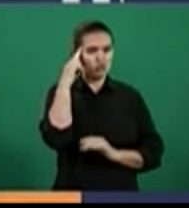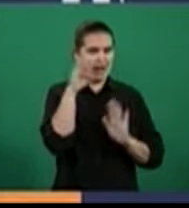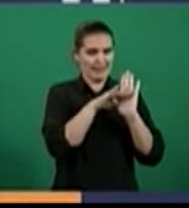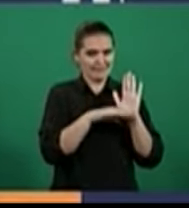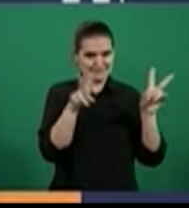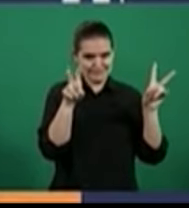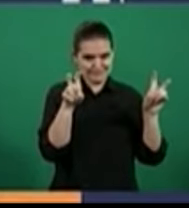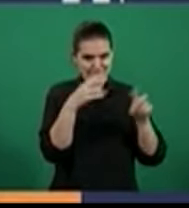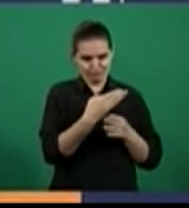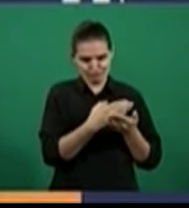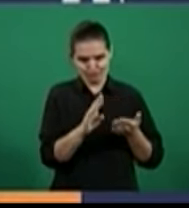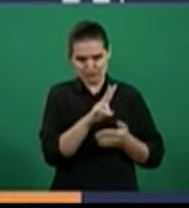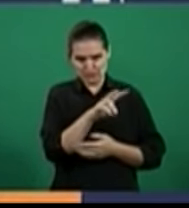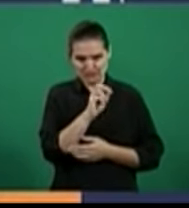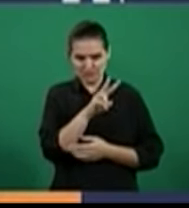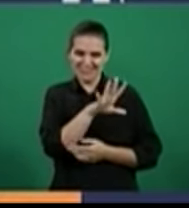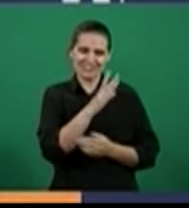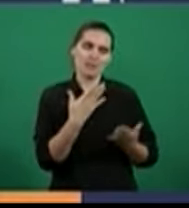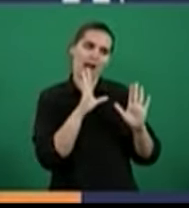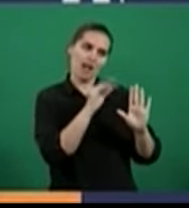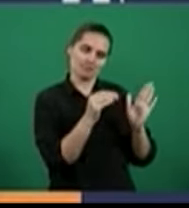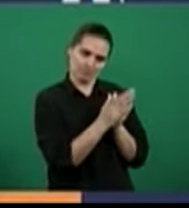So I will ask you to deal with that question.